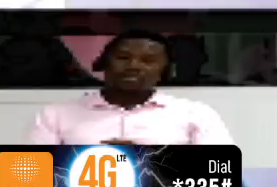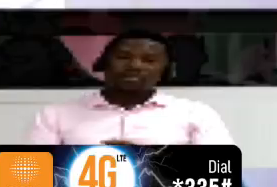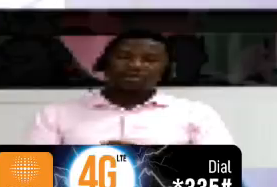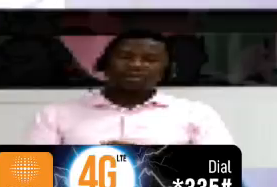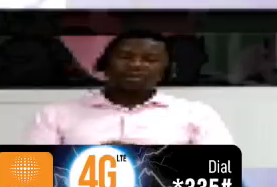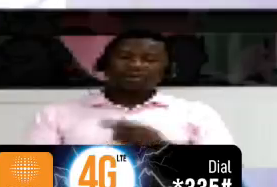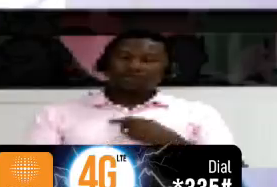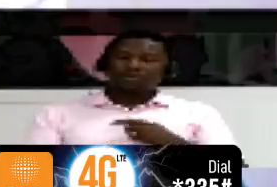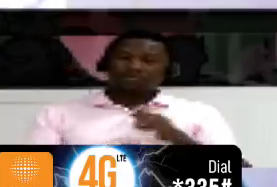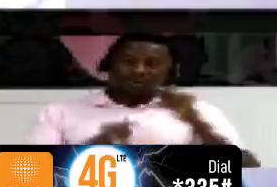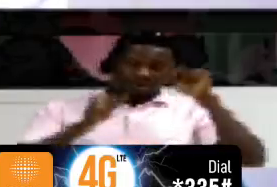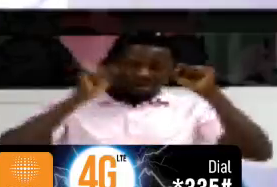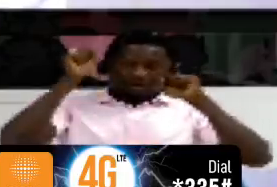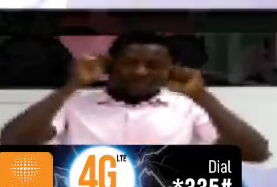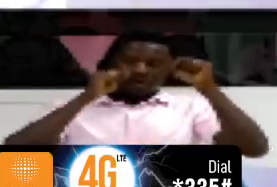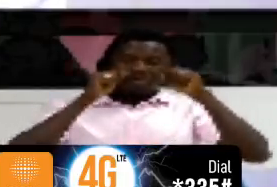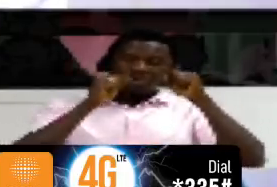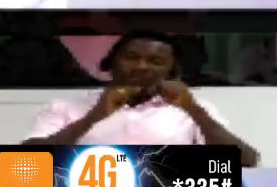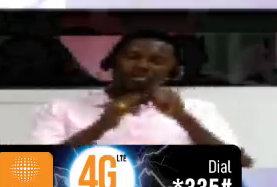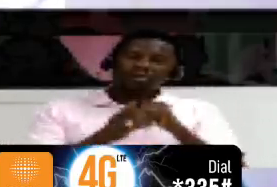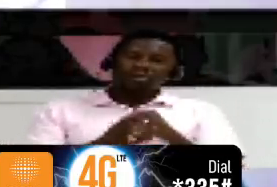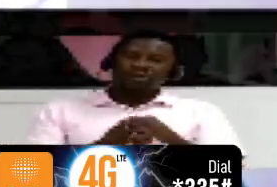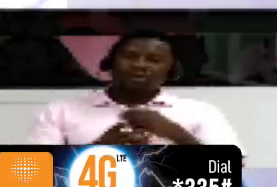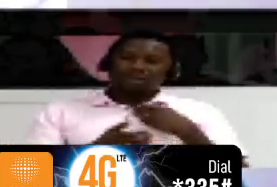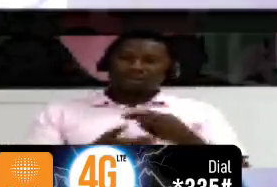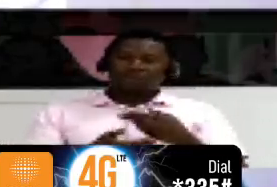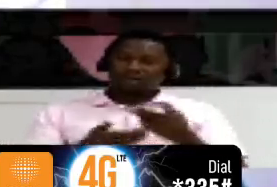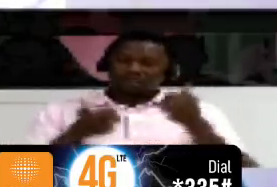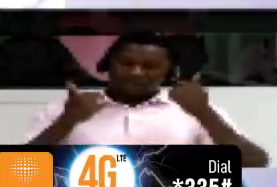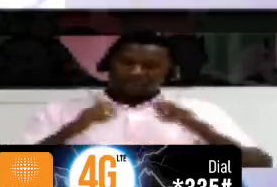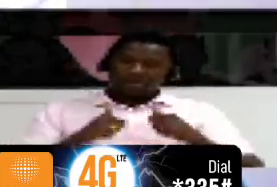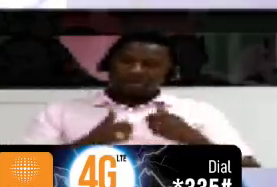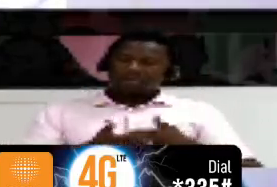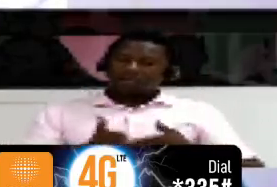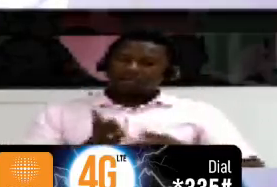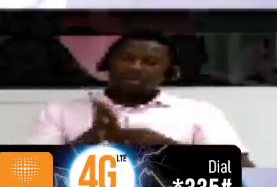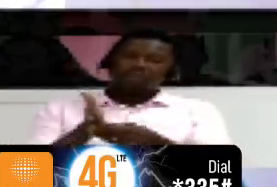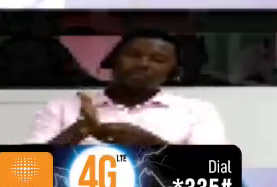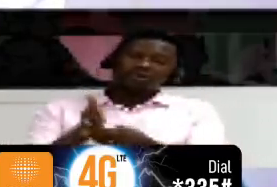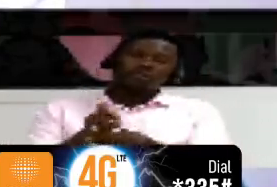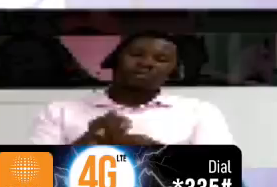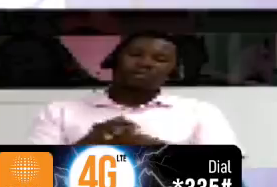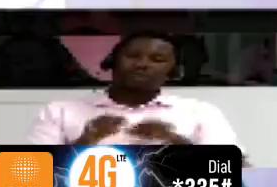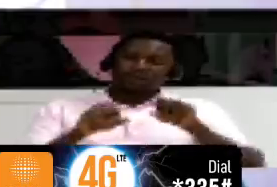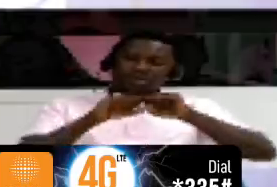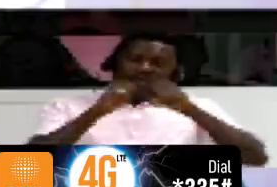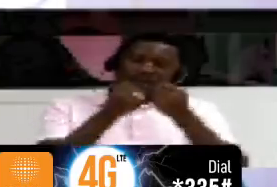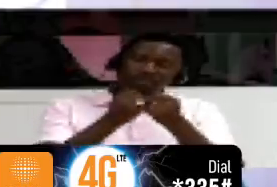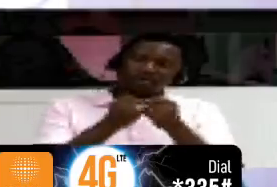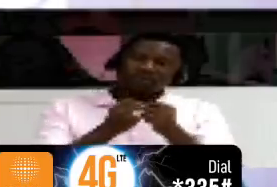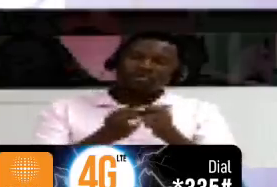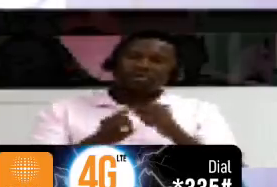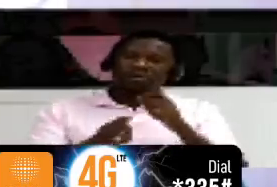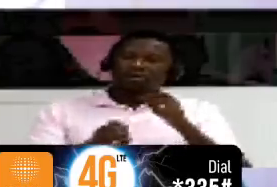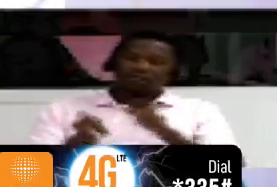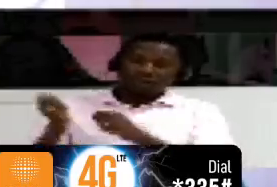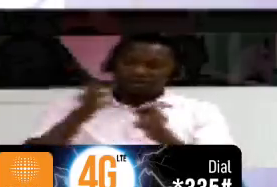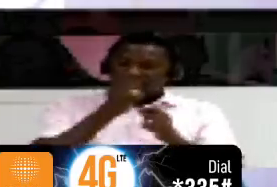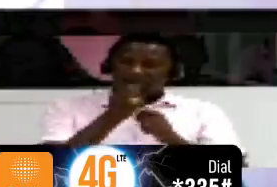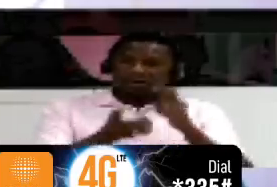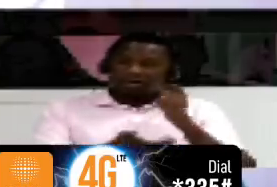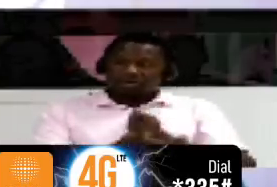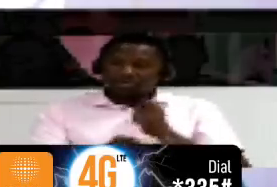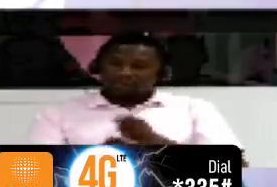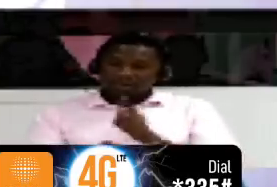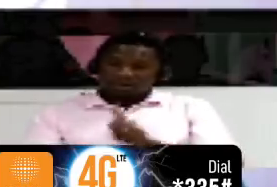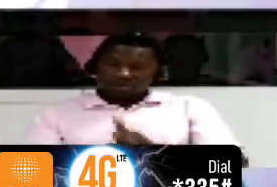and to also demonstrate. As a result, it led to the damage of those fire ambulances.